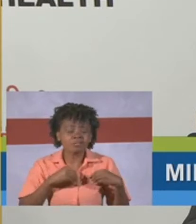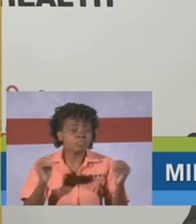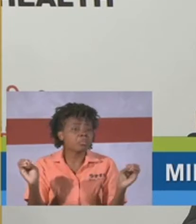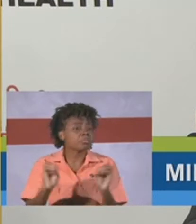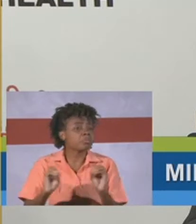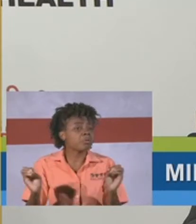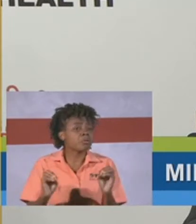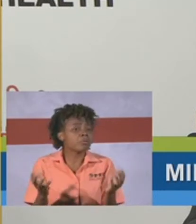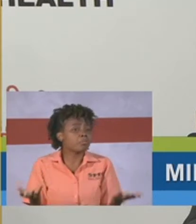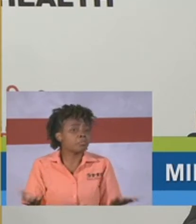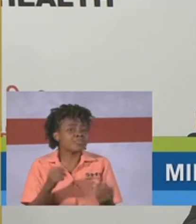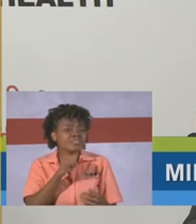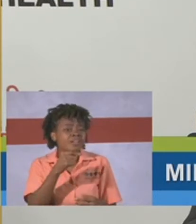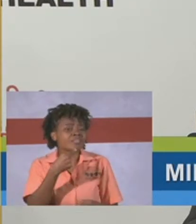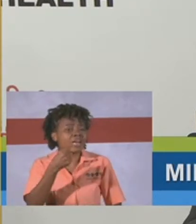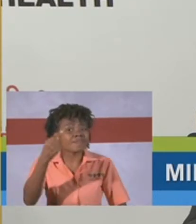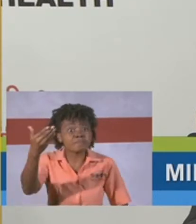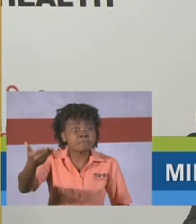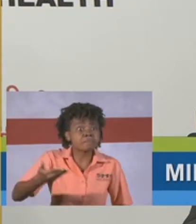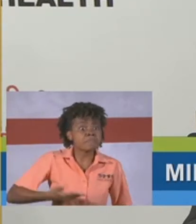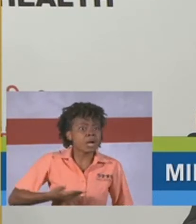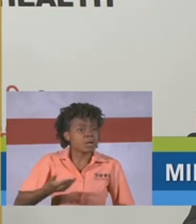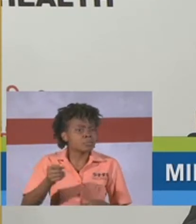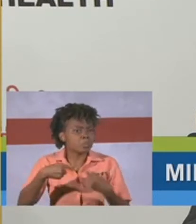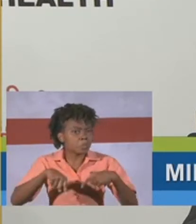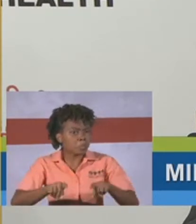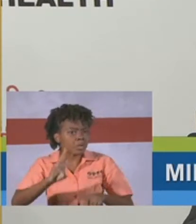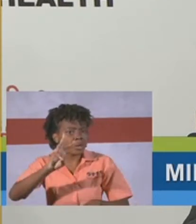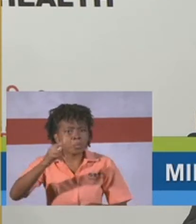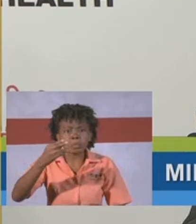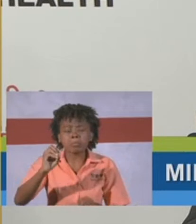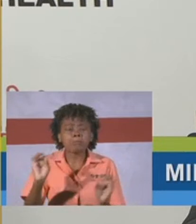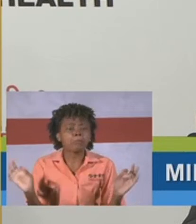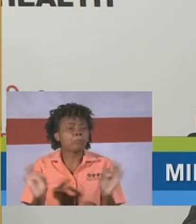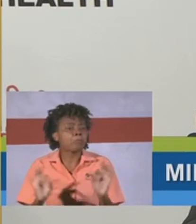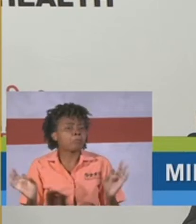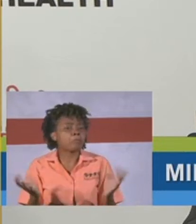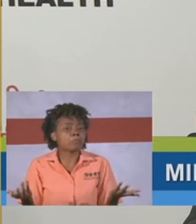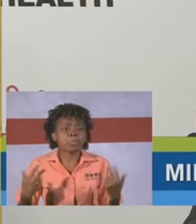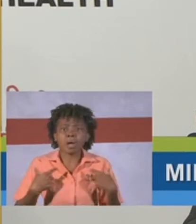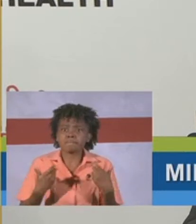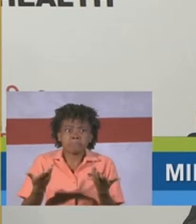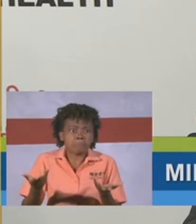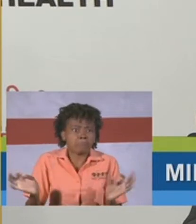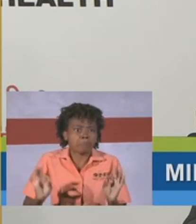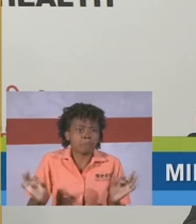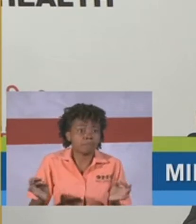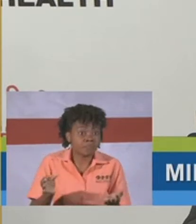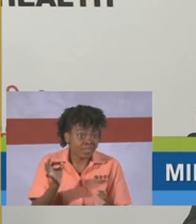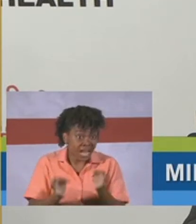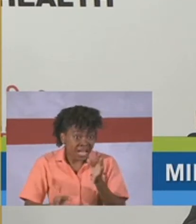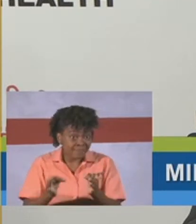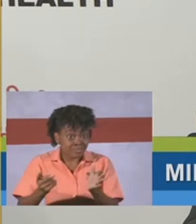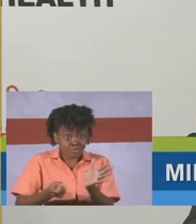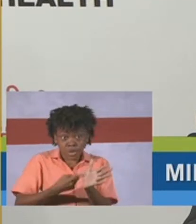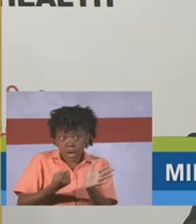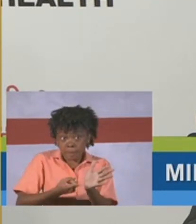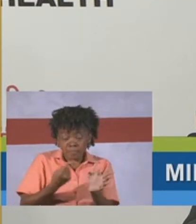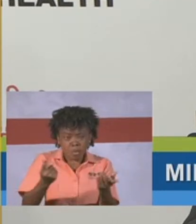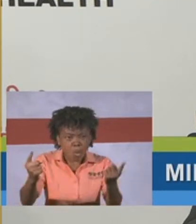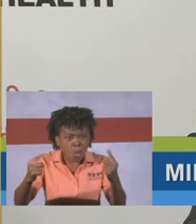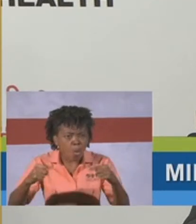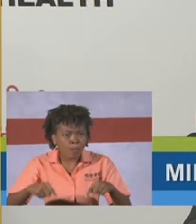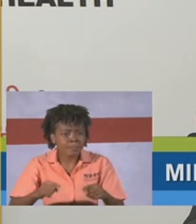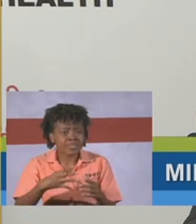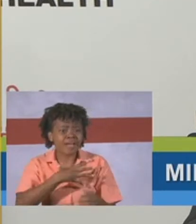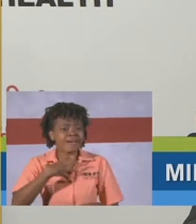yet from WHO. But if something comes and it is applicable to our